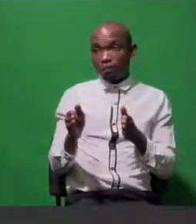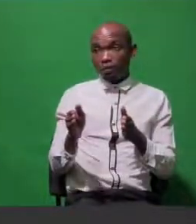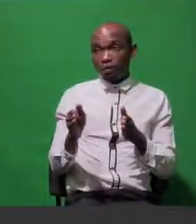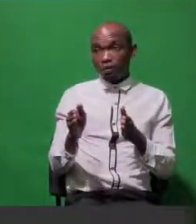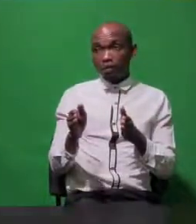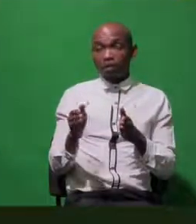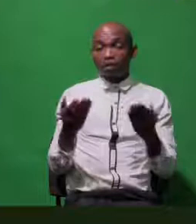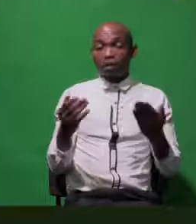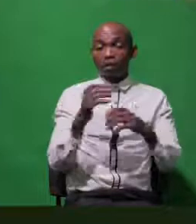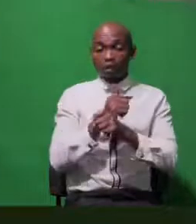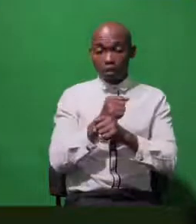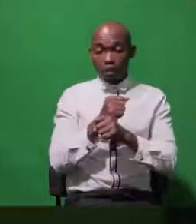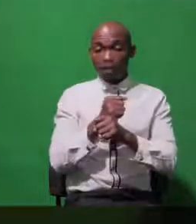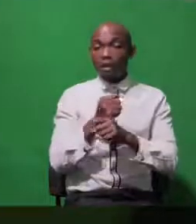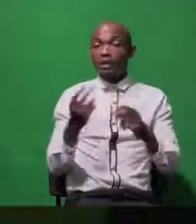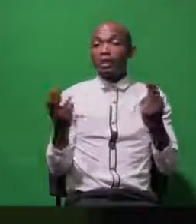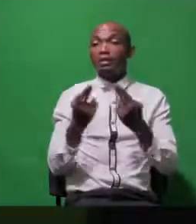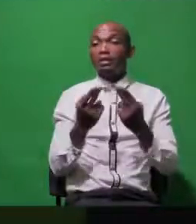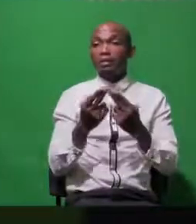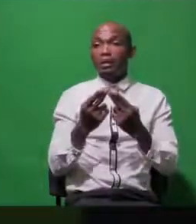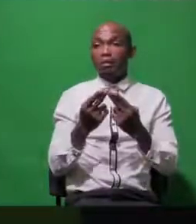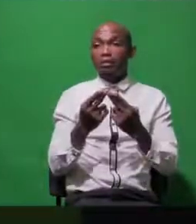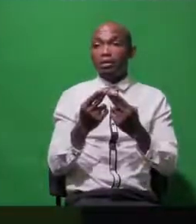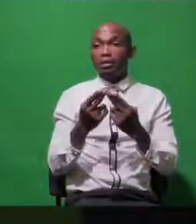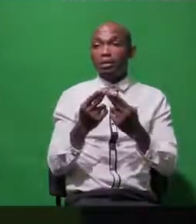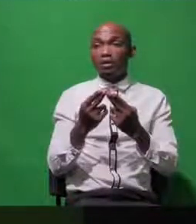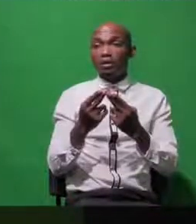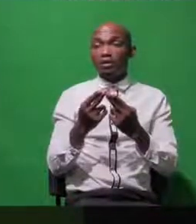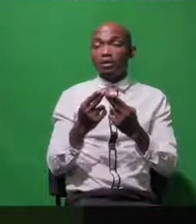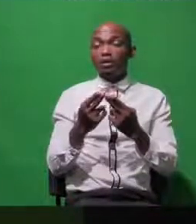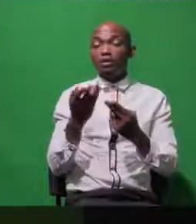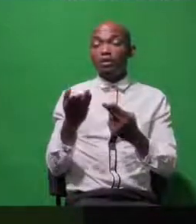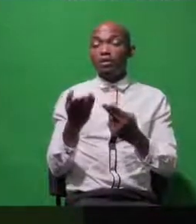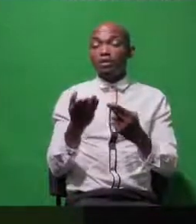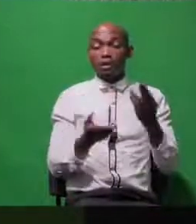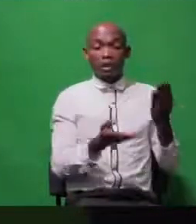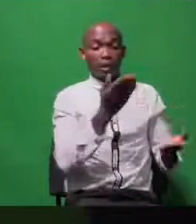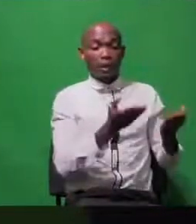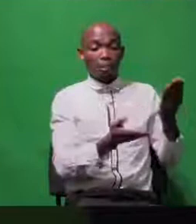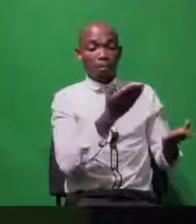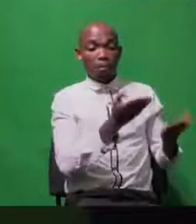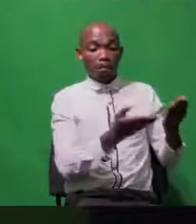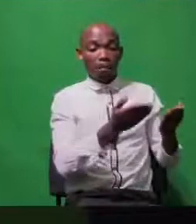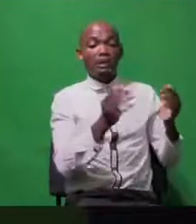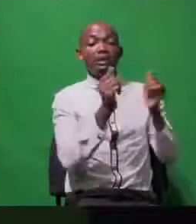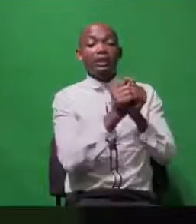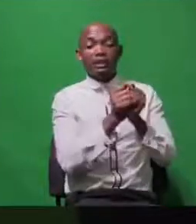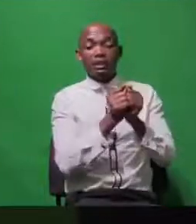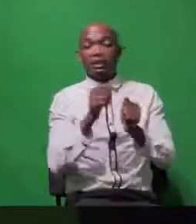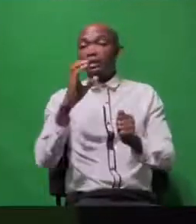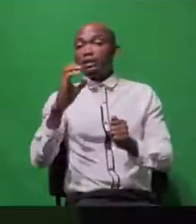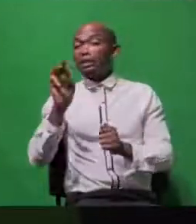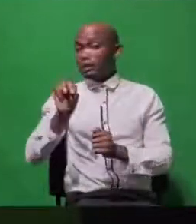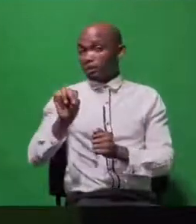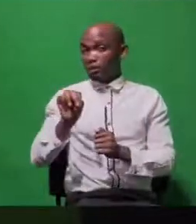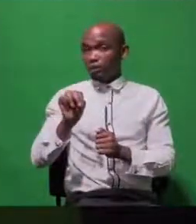distance to the other side. So now let's measure. How many centimeters? 10 centimeters. So if